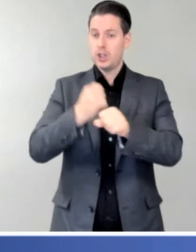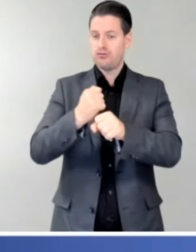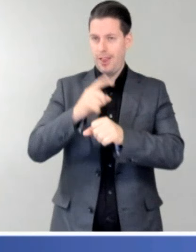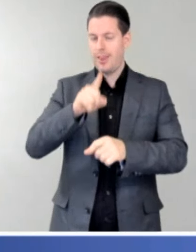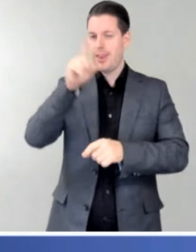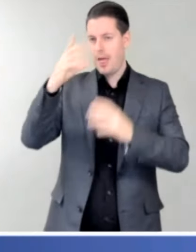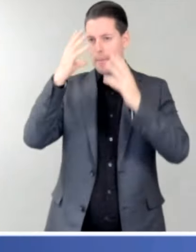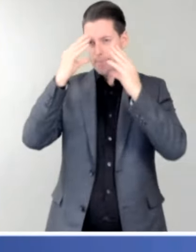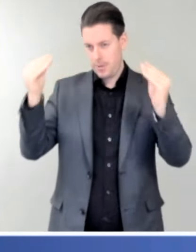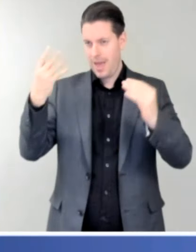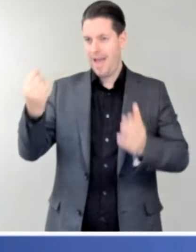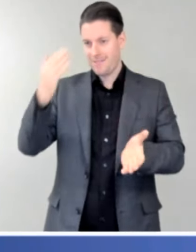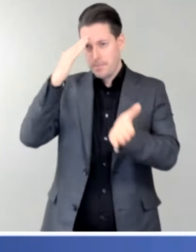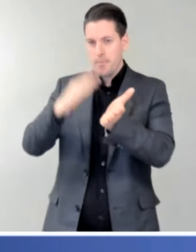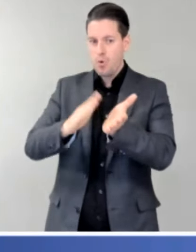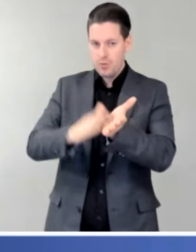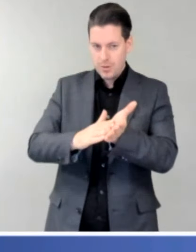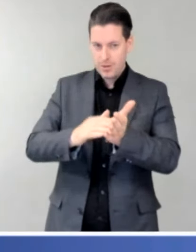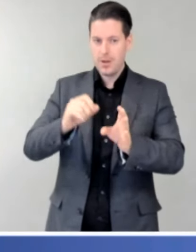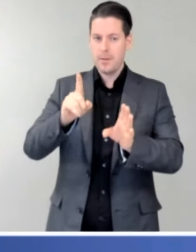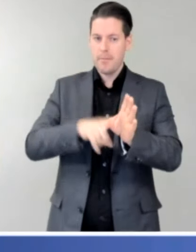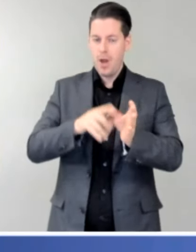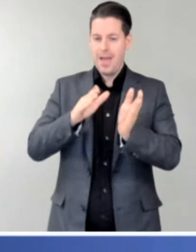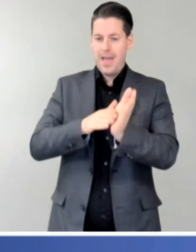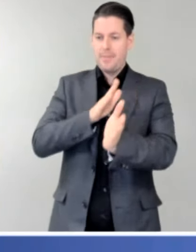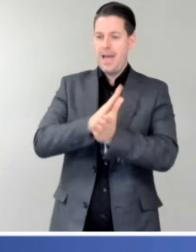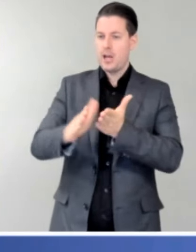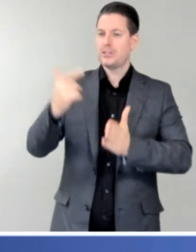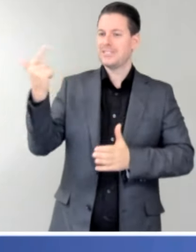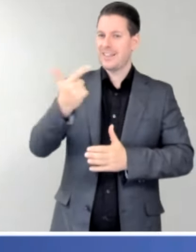by the MH17 Air Disaster Foundation Kin.